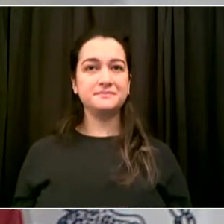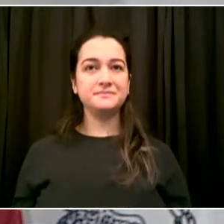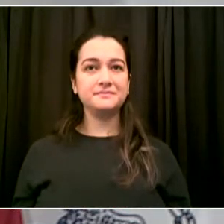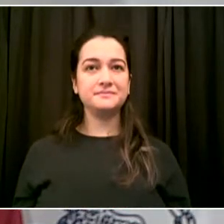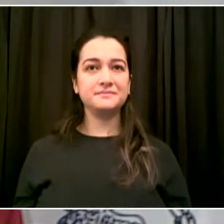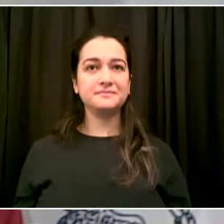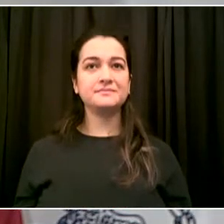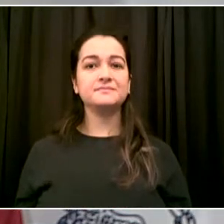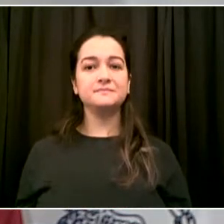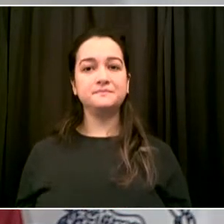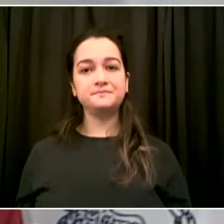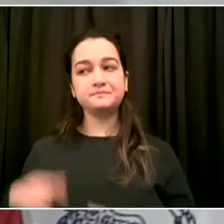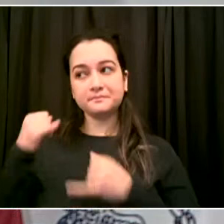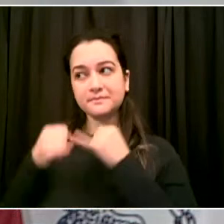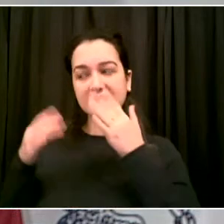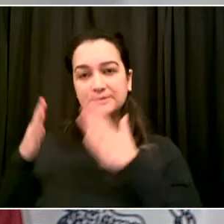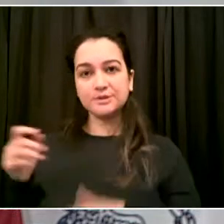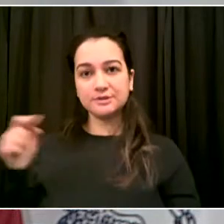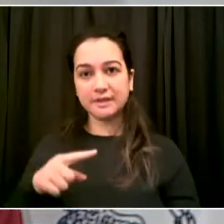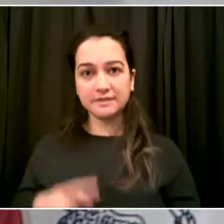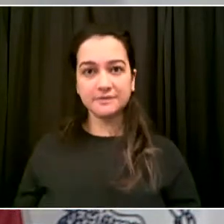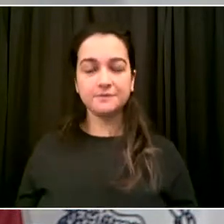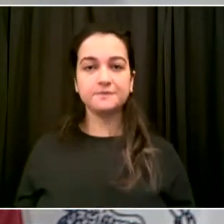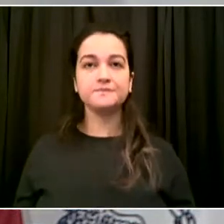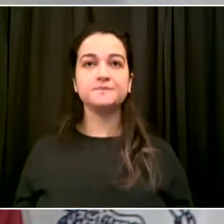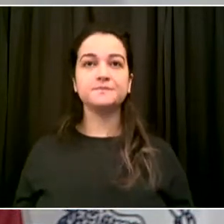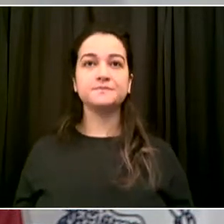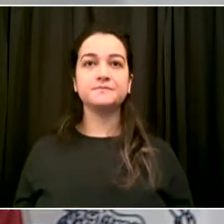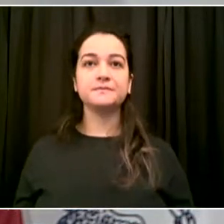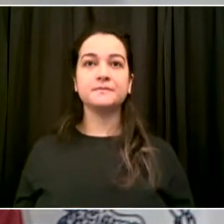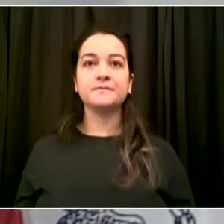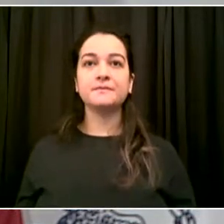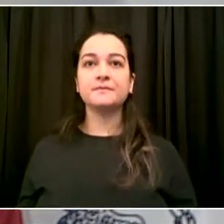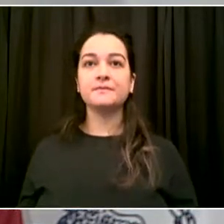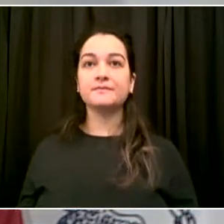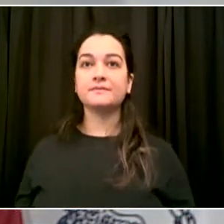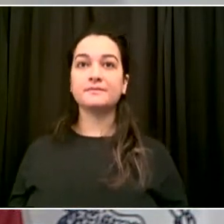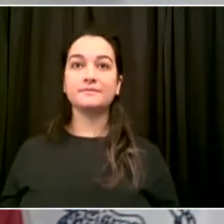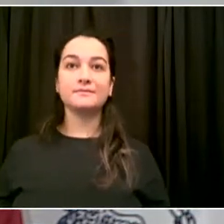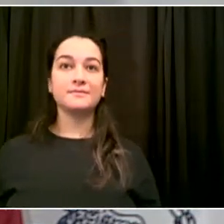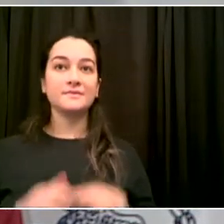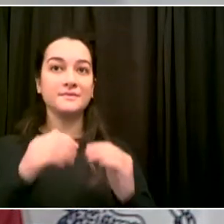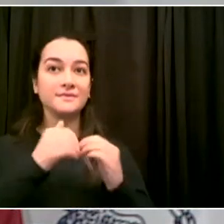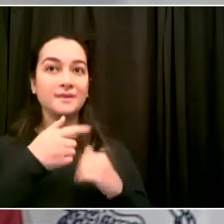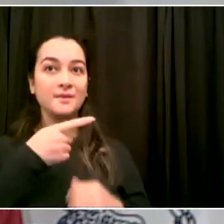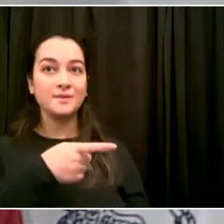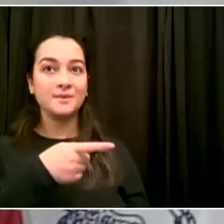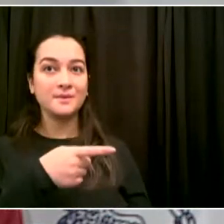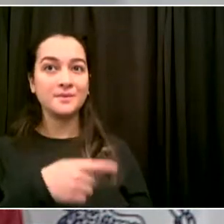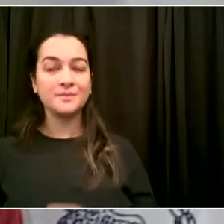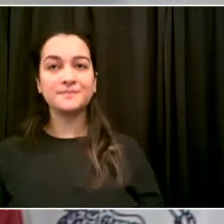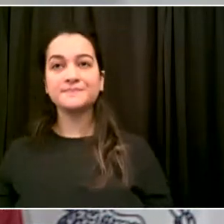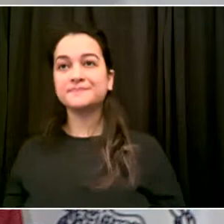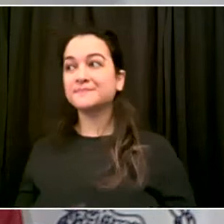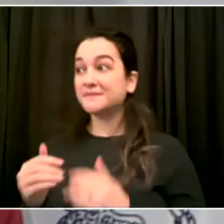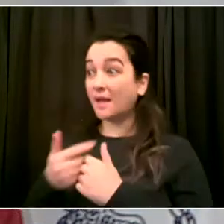Hi, good morning, Mr. Mayor. Thanks for taking my question. How are you, Sydney? I'm doing well. How are you? Good,